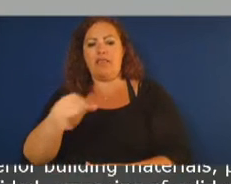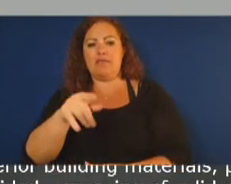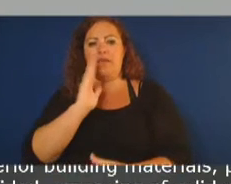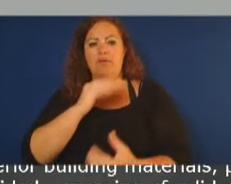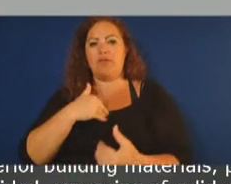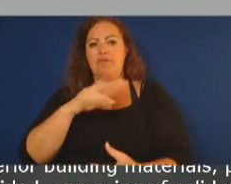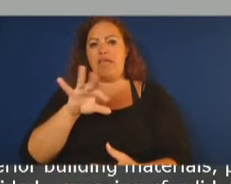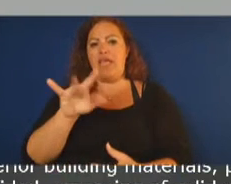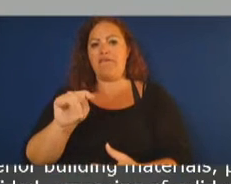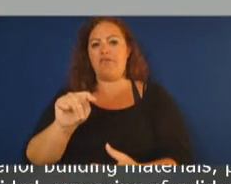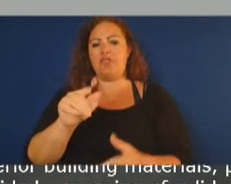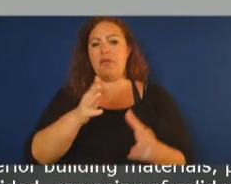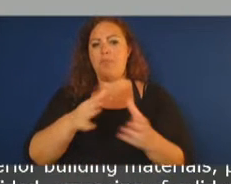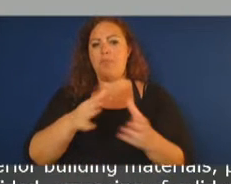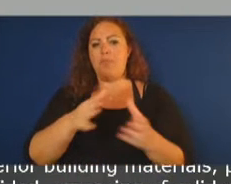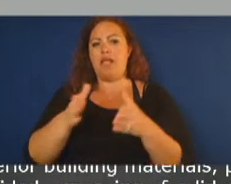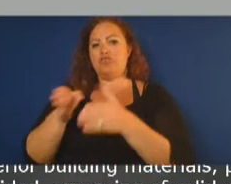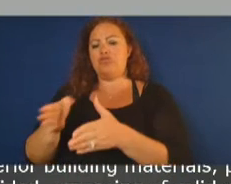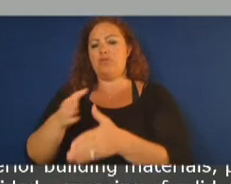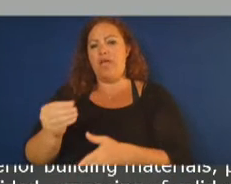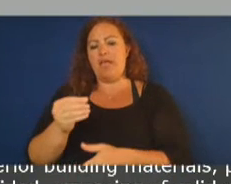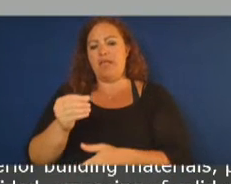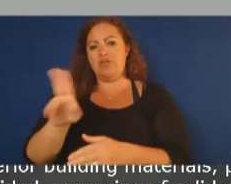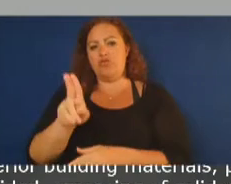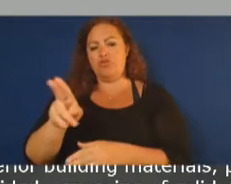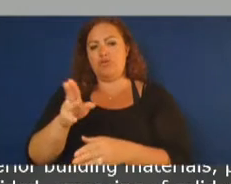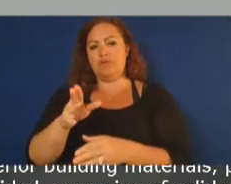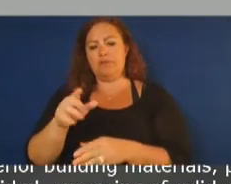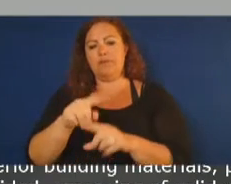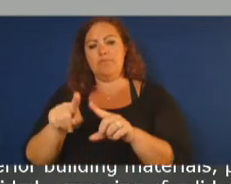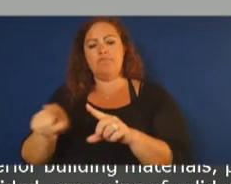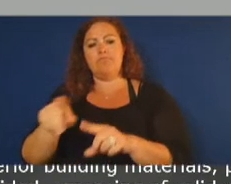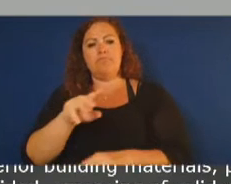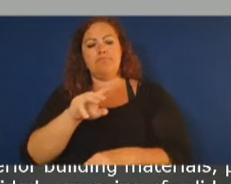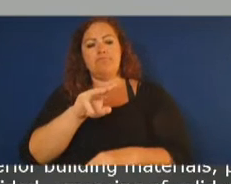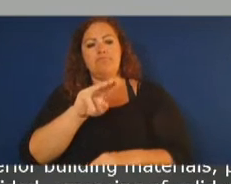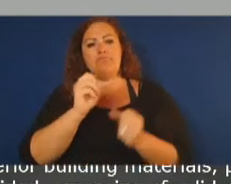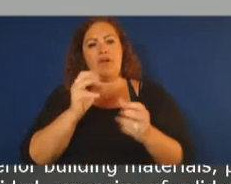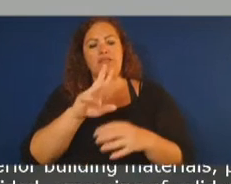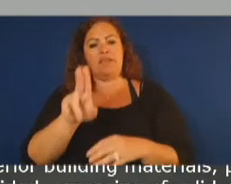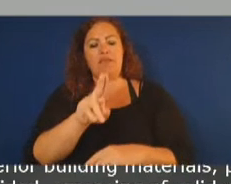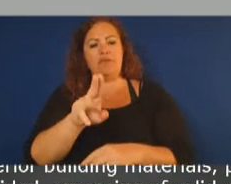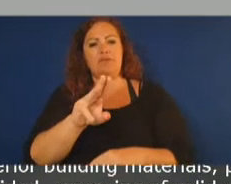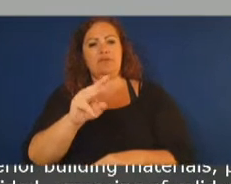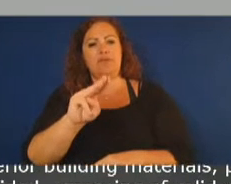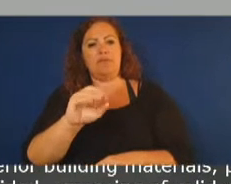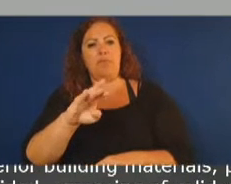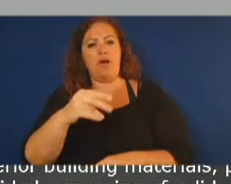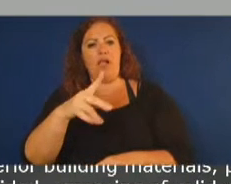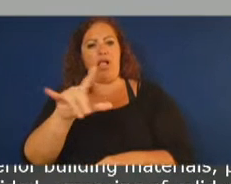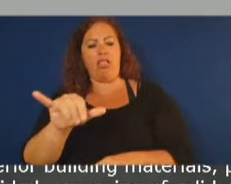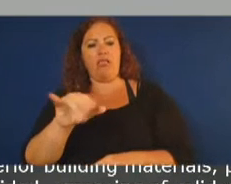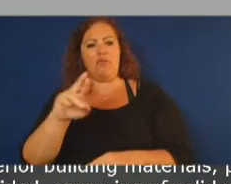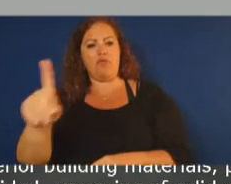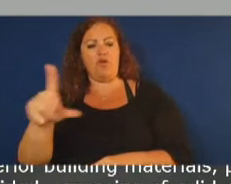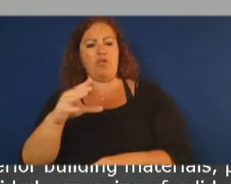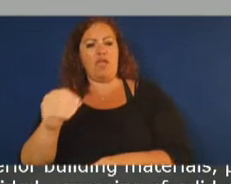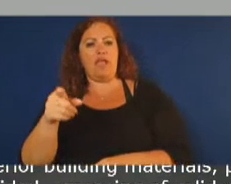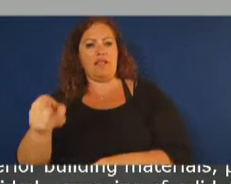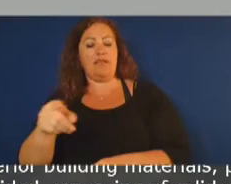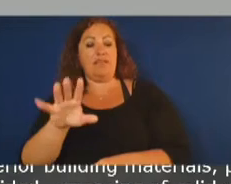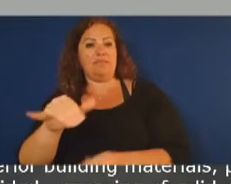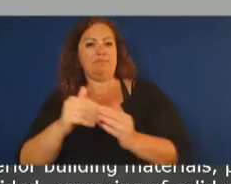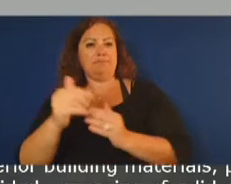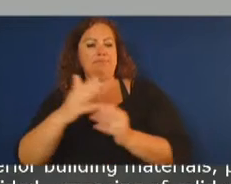12 foot multi-use path along both Oakdale and Mount Holly Huntersville Road uh as well as construct a 6ft sidewalk and 8ft planning strip along both sides of